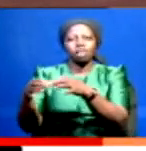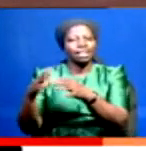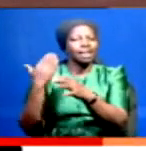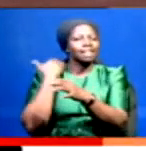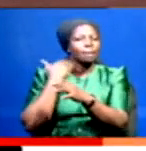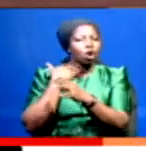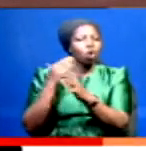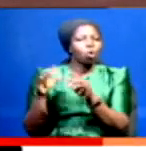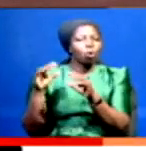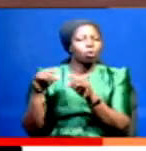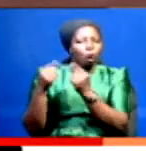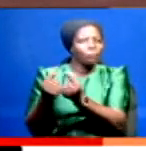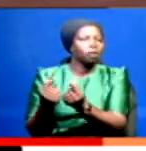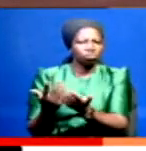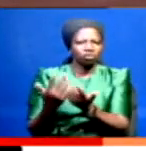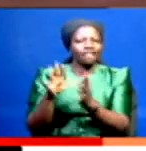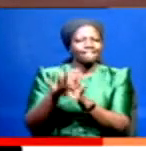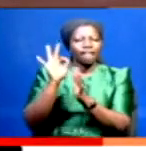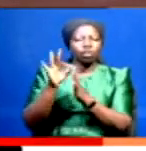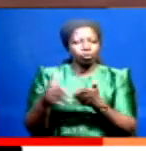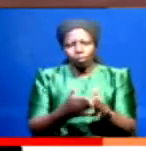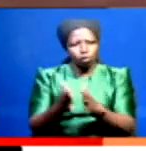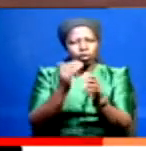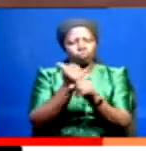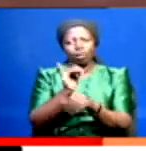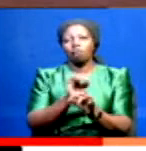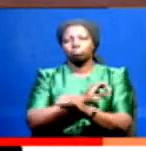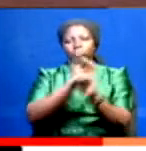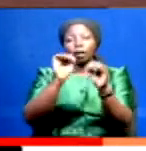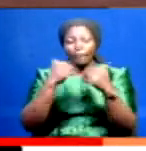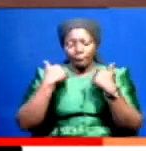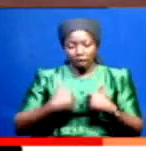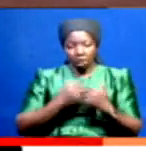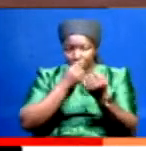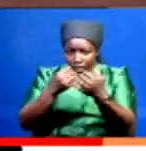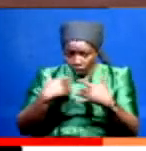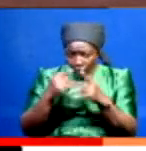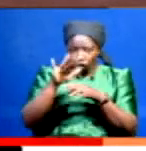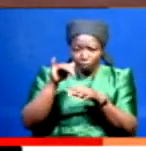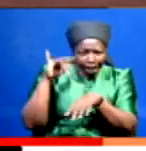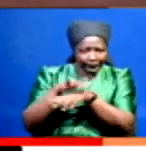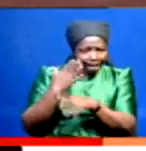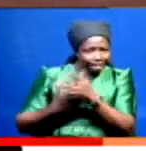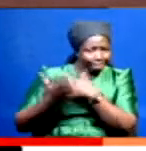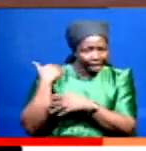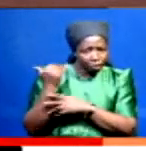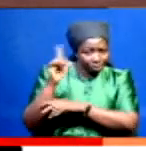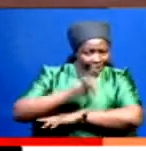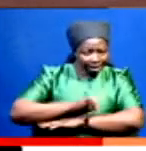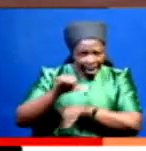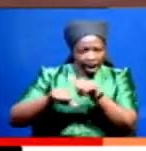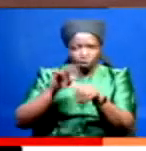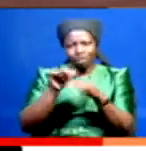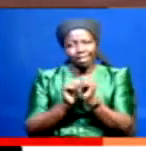room to maneuver. I'm told from the early days, around 2018, this